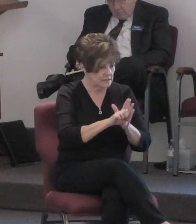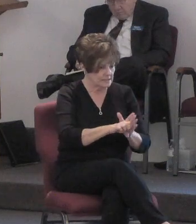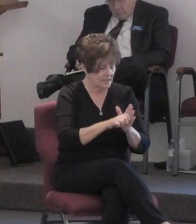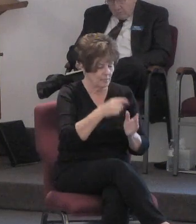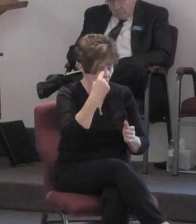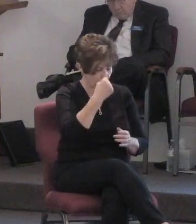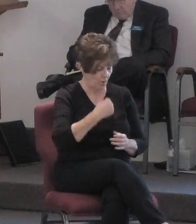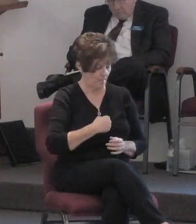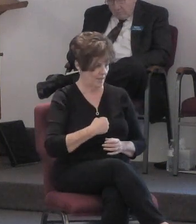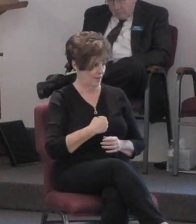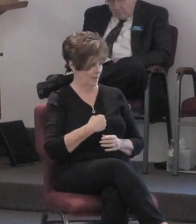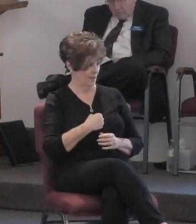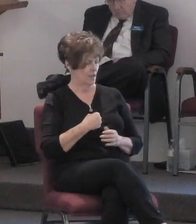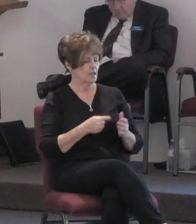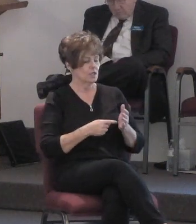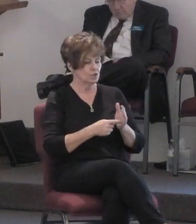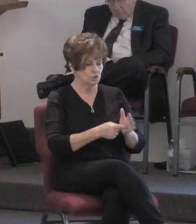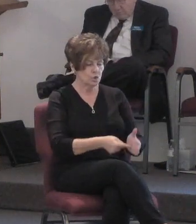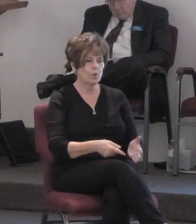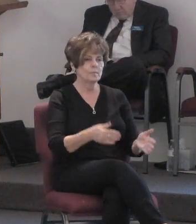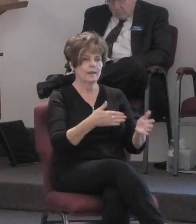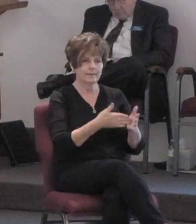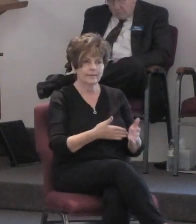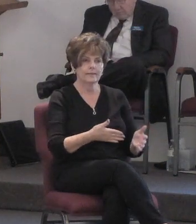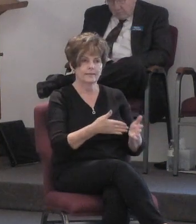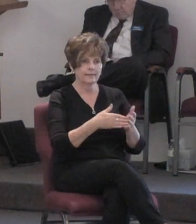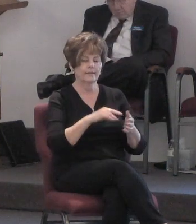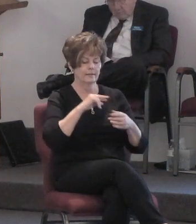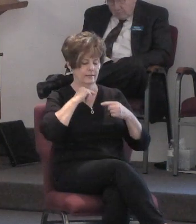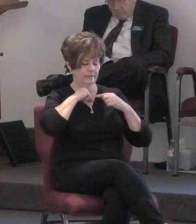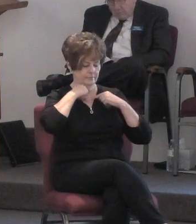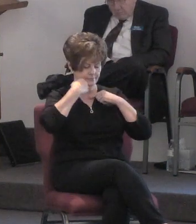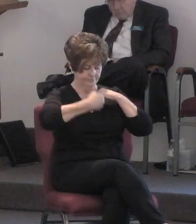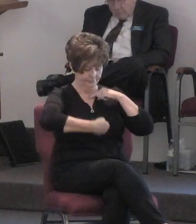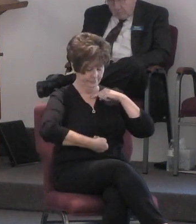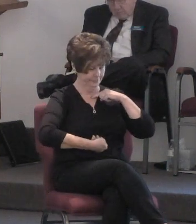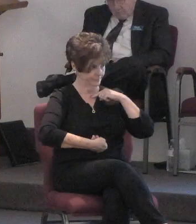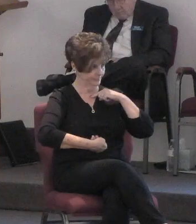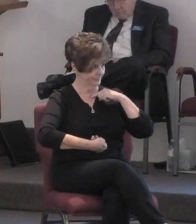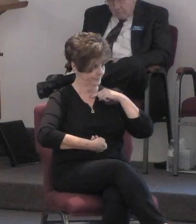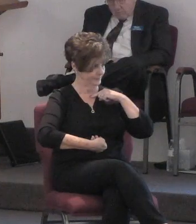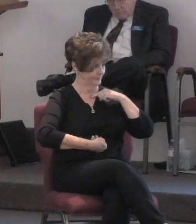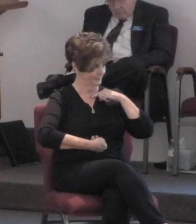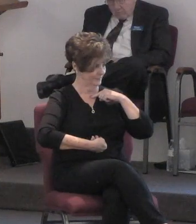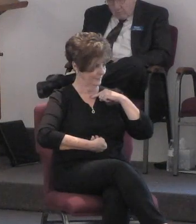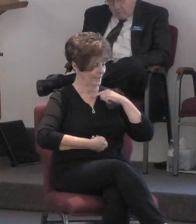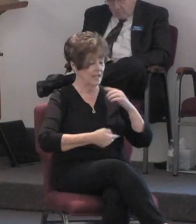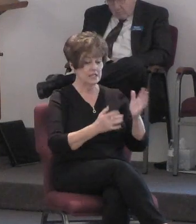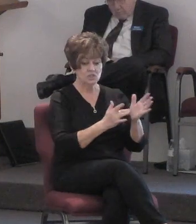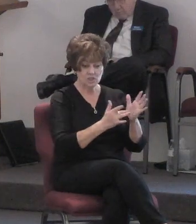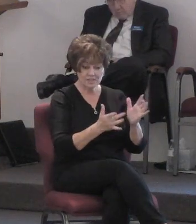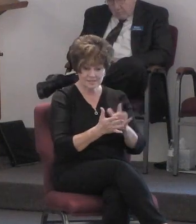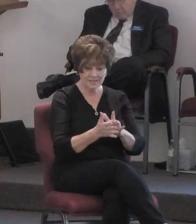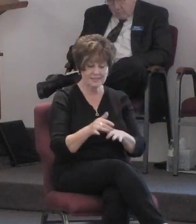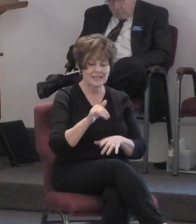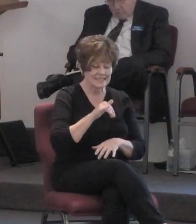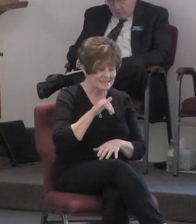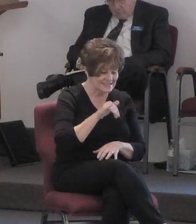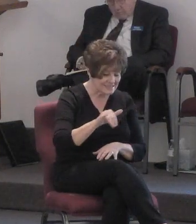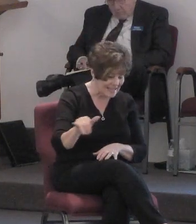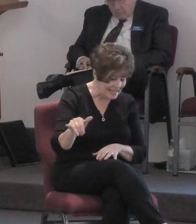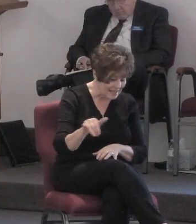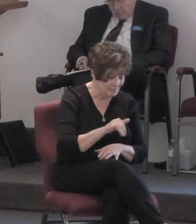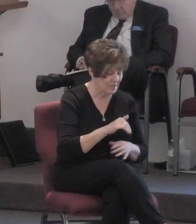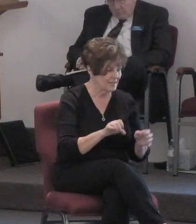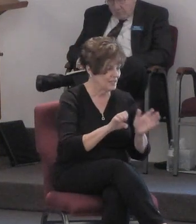in front of me and showed me time and time again till I got it. Jesus was an example to the disciples. He didn't just say, be a servant.